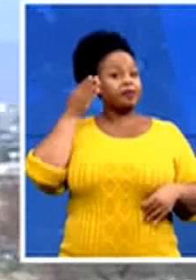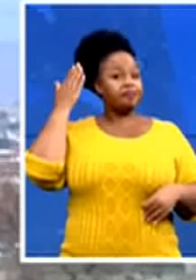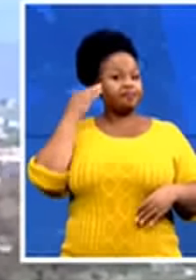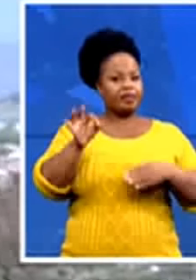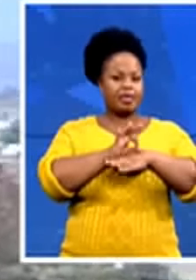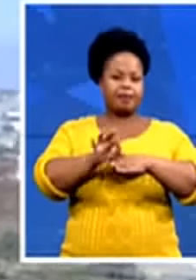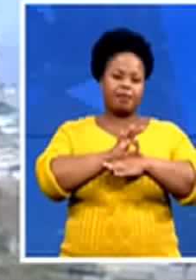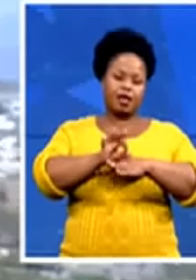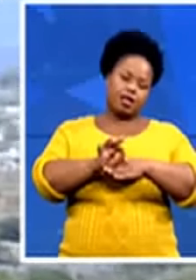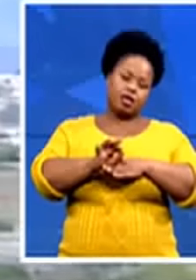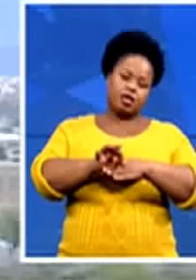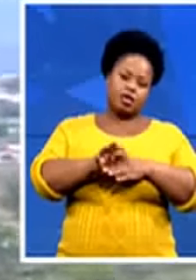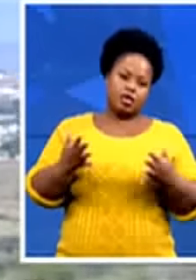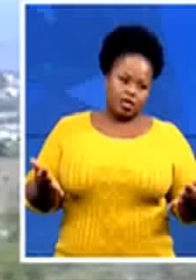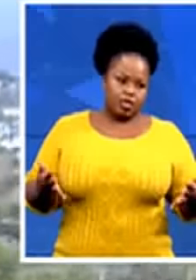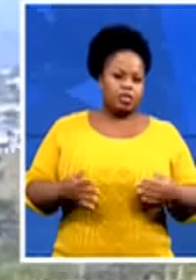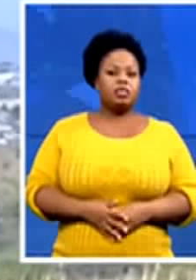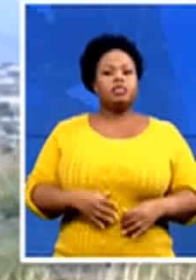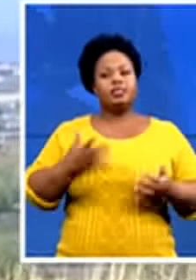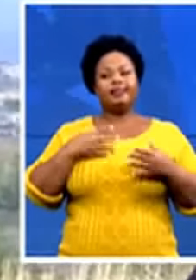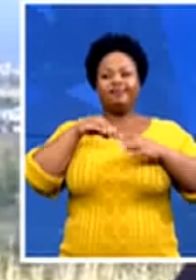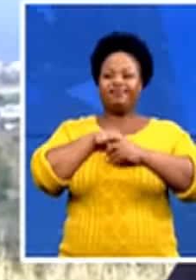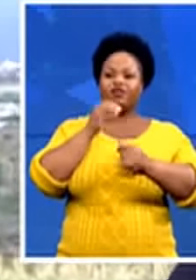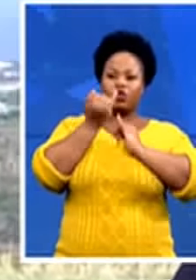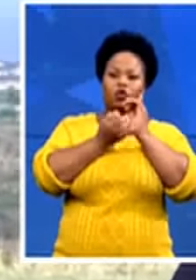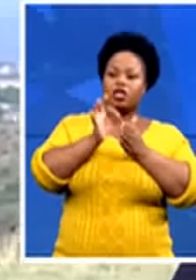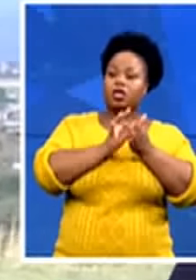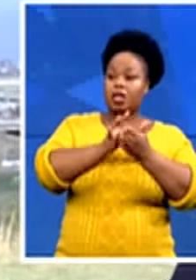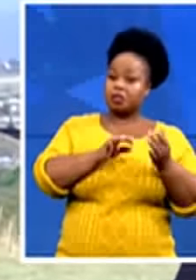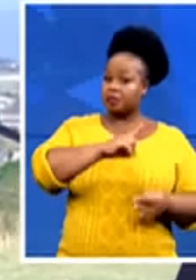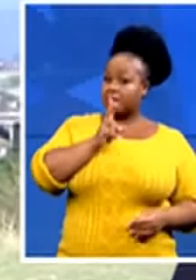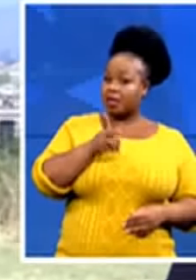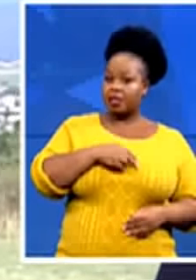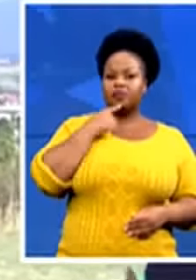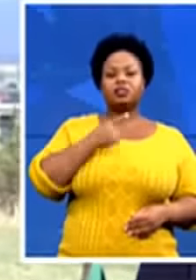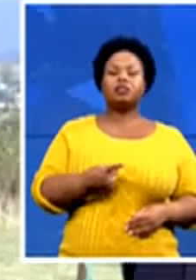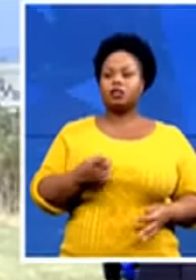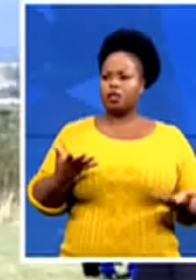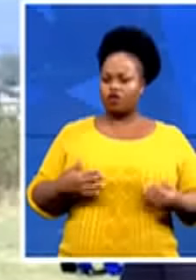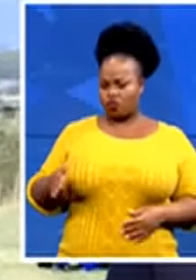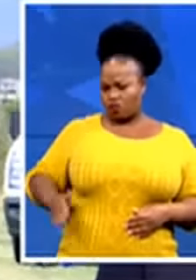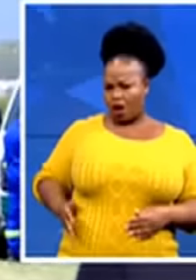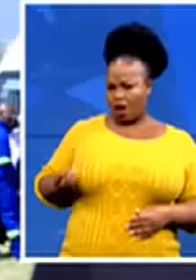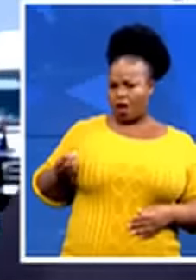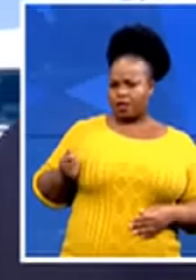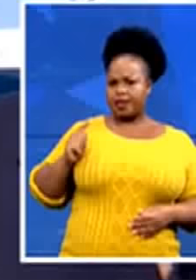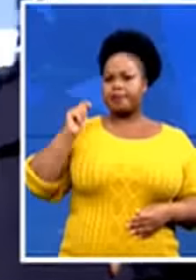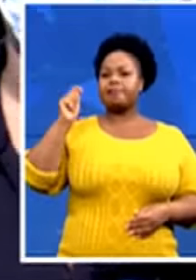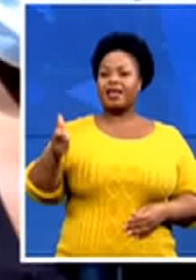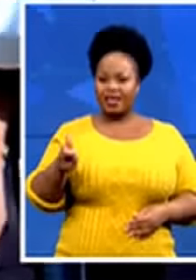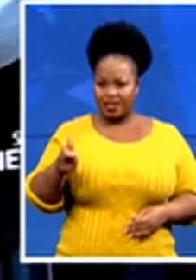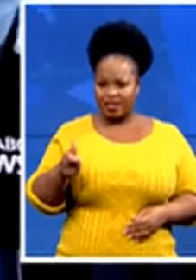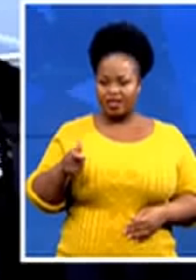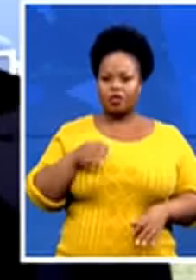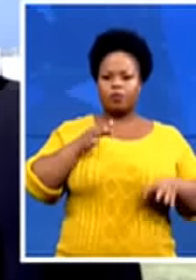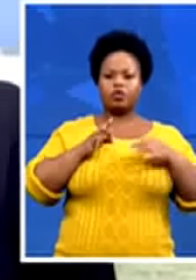plans to contest the election. In fact, saying that she had, out of her own purse, paid the party's registration